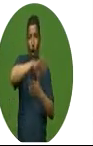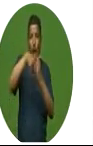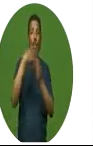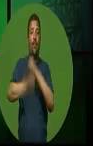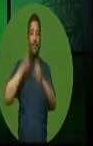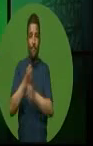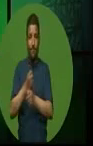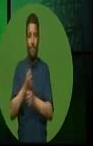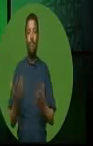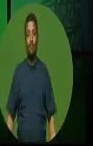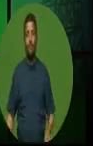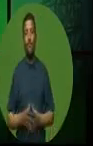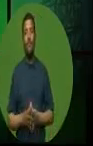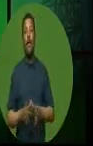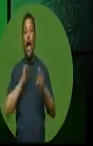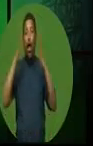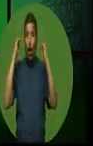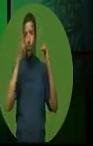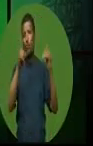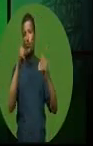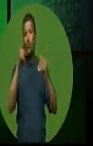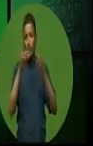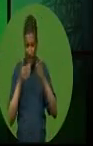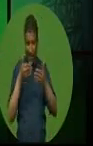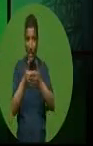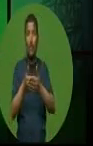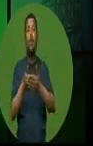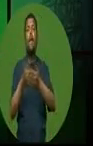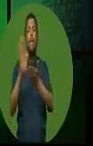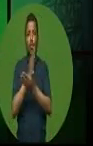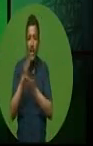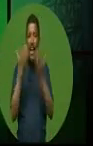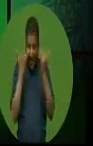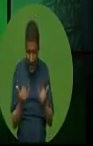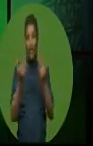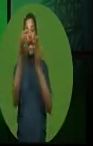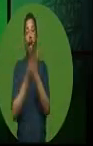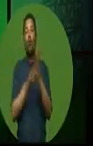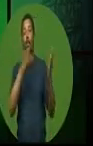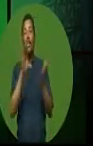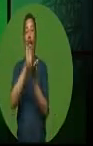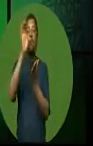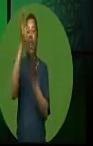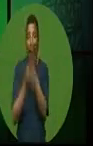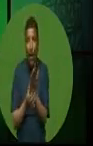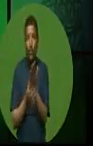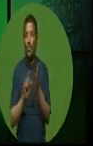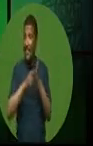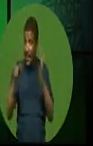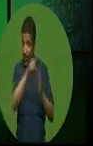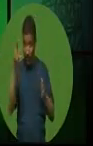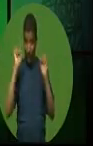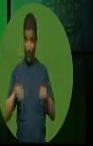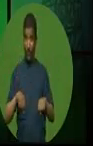years. I hope the distinction between current account and capital account is clear to